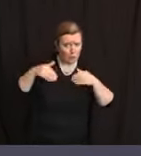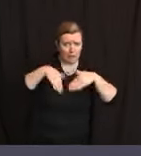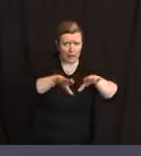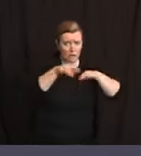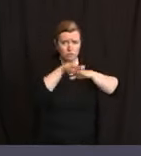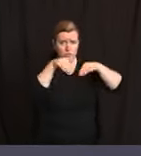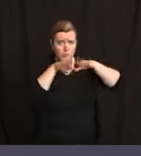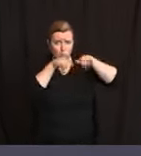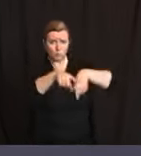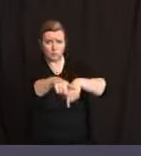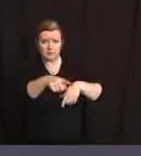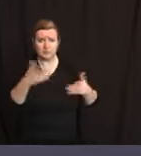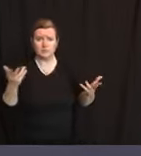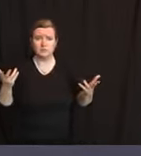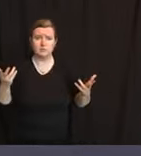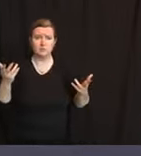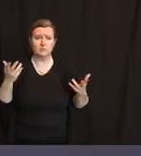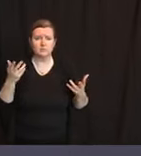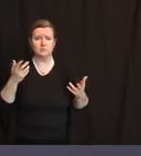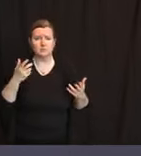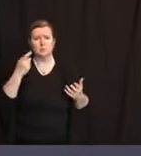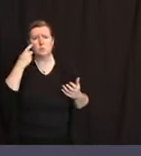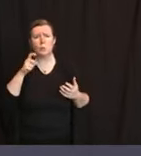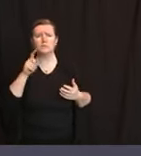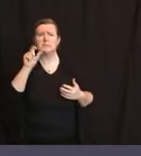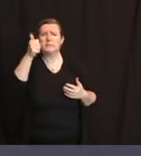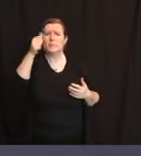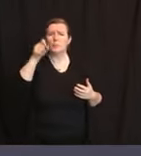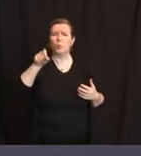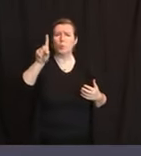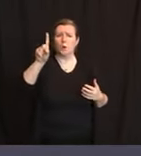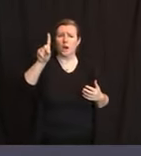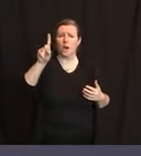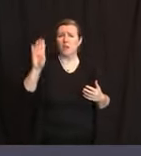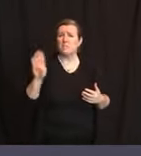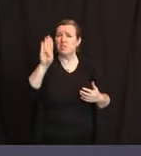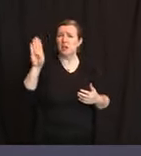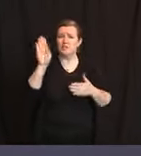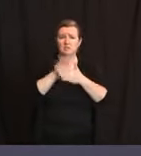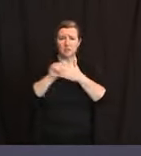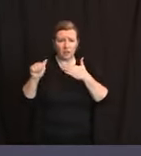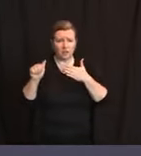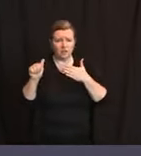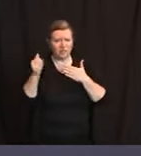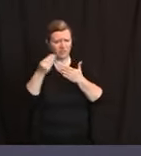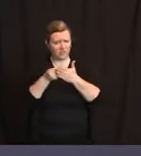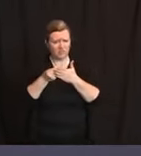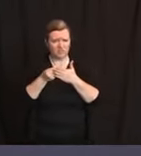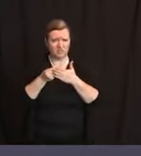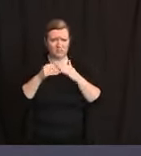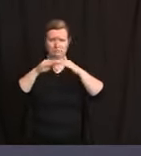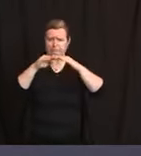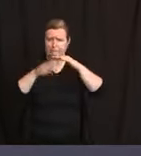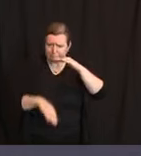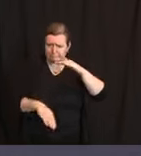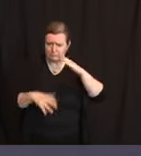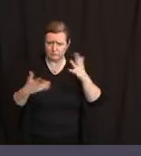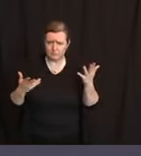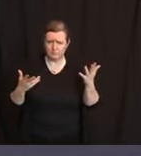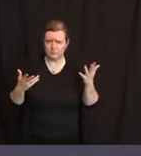fiscal 2021, are you working out how to plug that hole? For instance, the percentage of borrowing, the percentage of